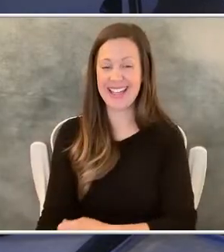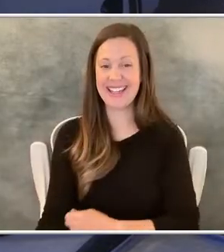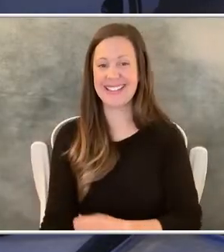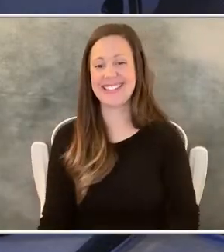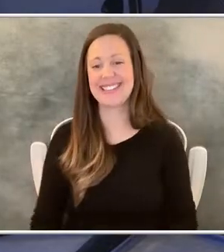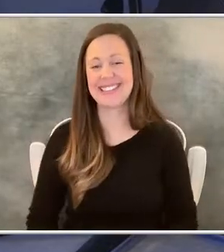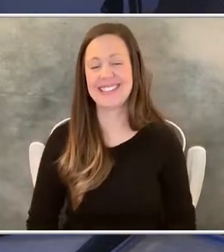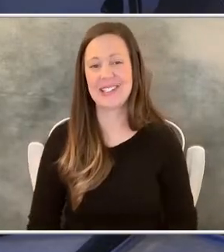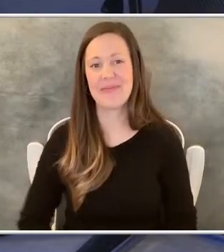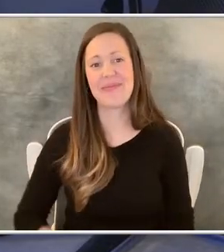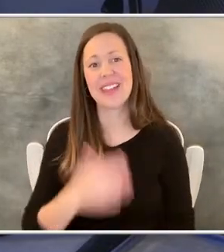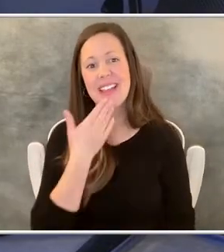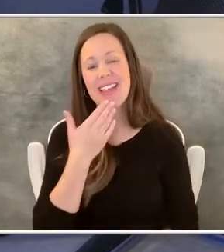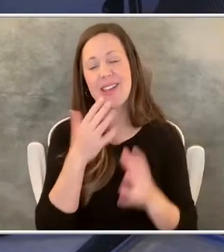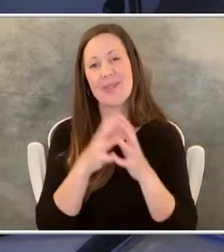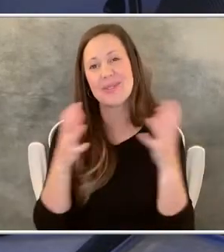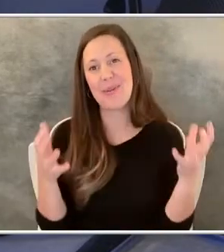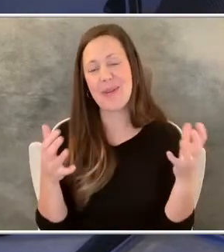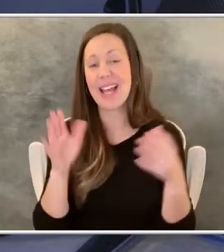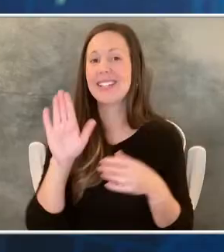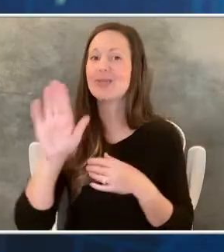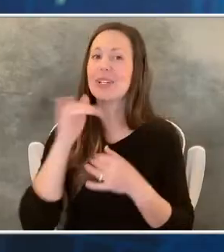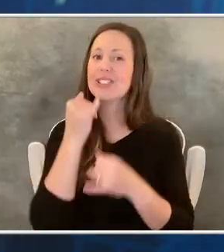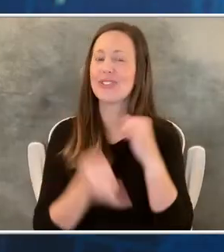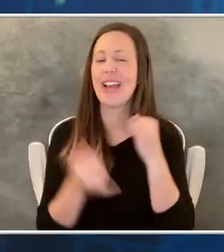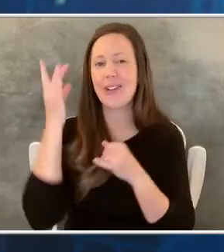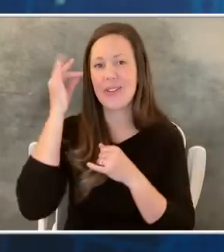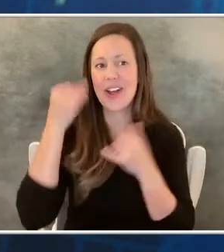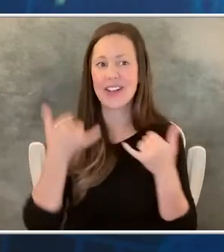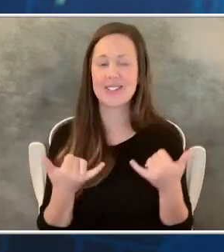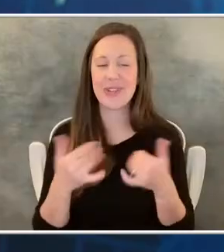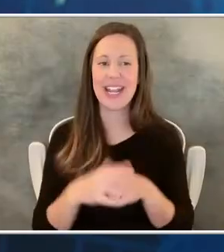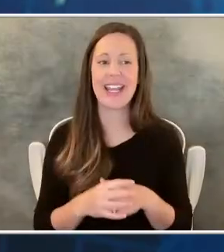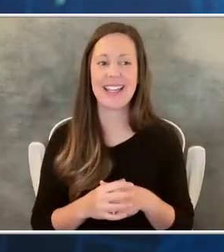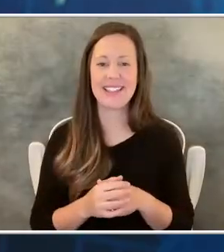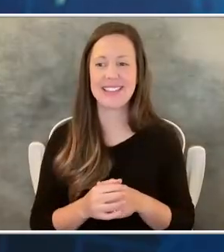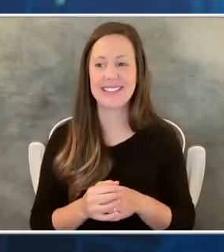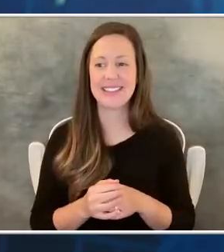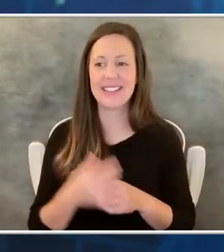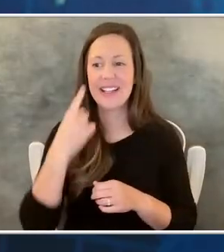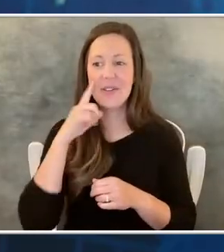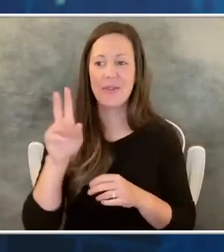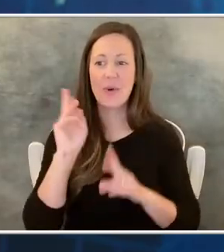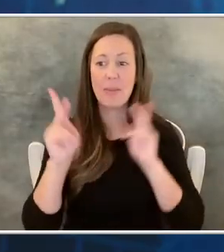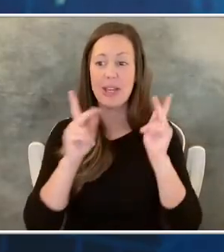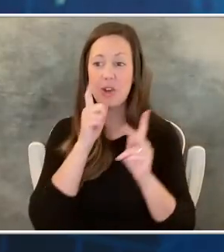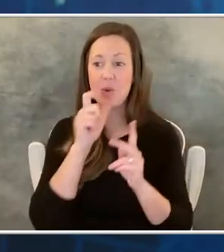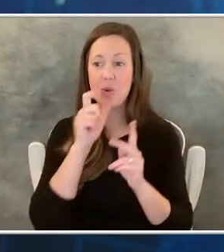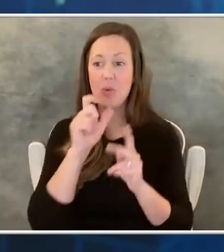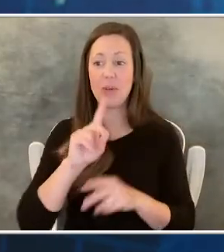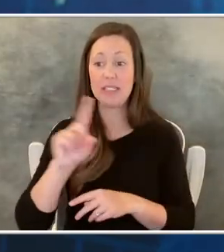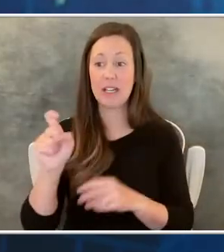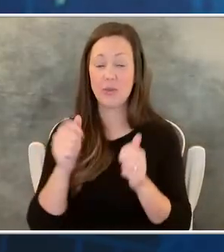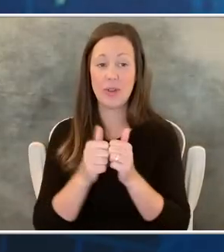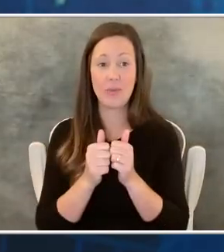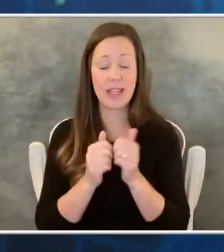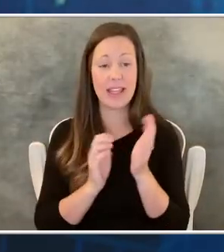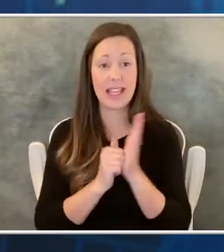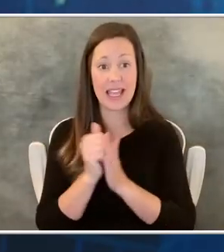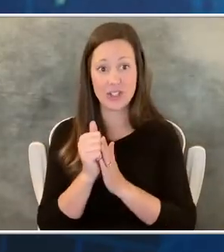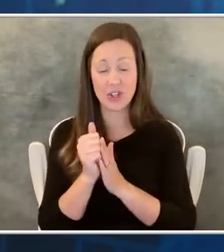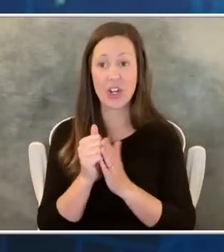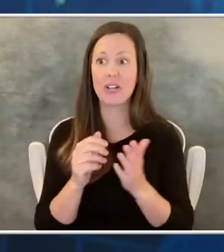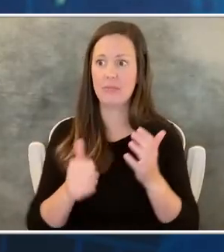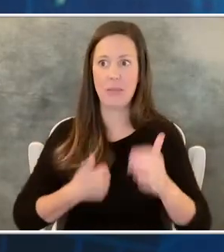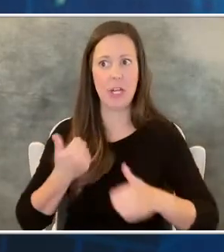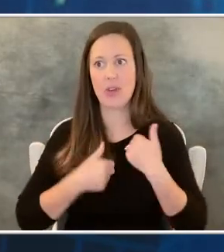so much for being with us. What's the big takeaway today, Doc? So for patients who get diagnosed with cancer, especially aggressive cancers like acute myeloid